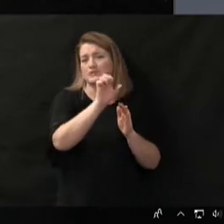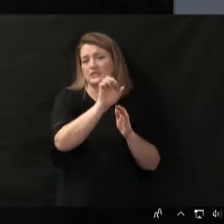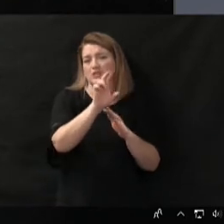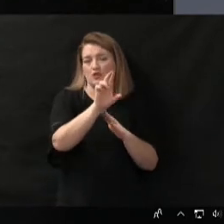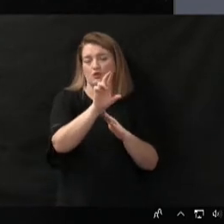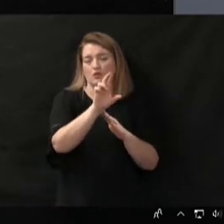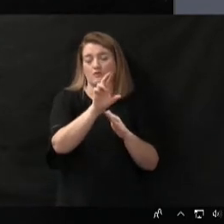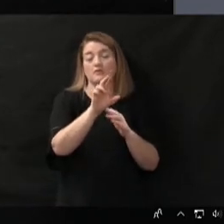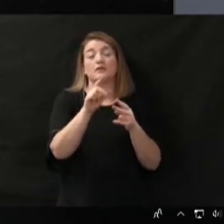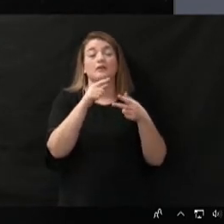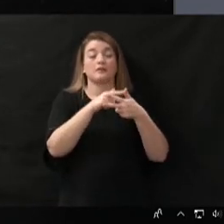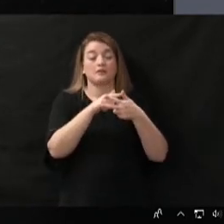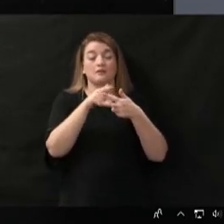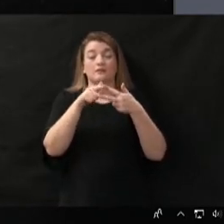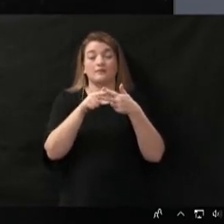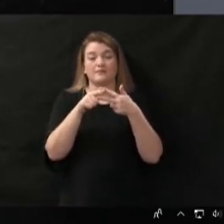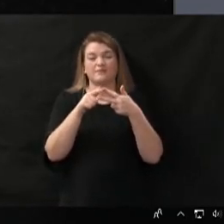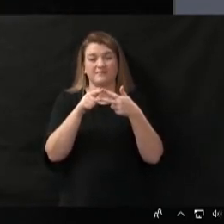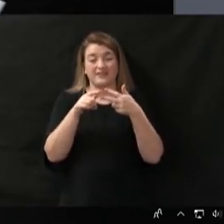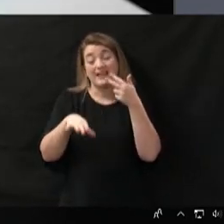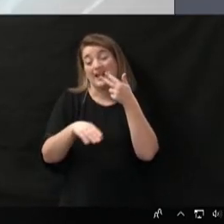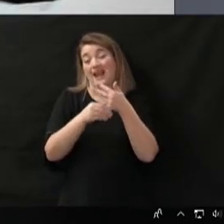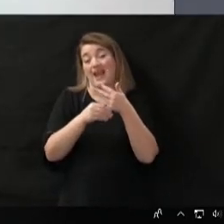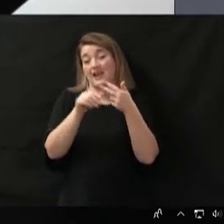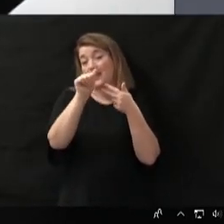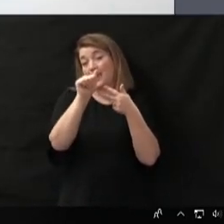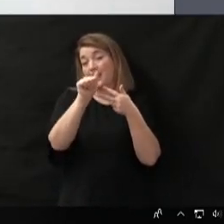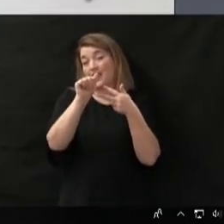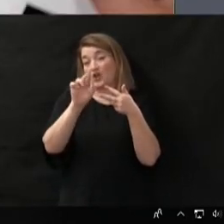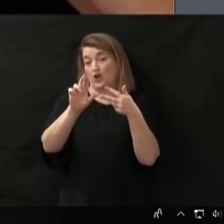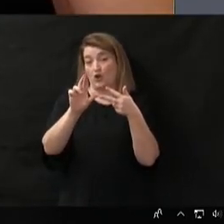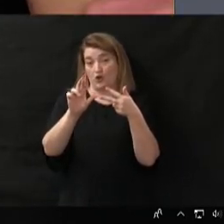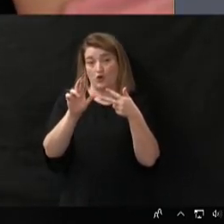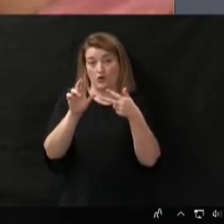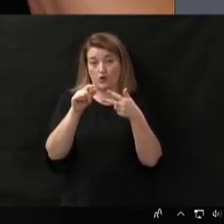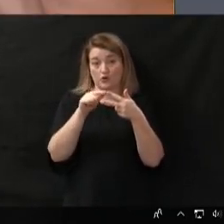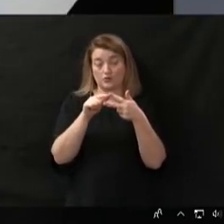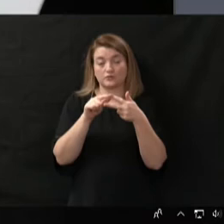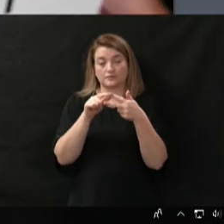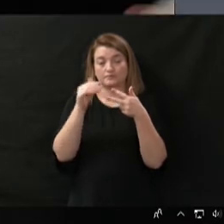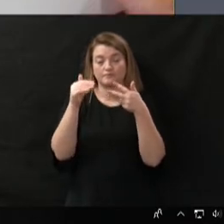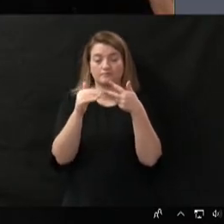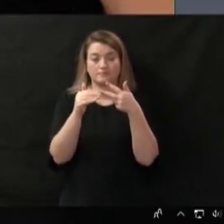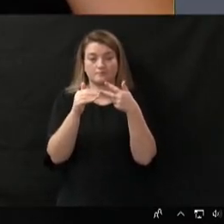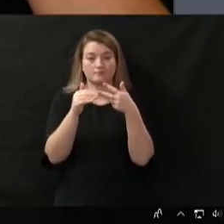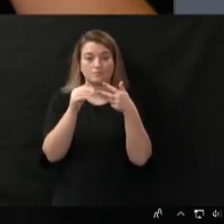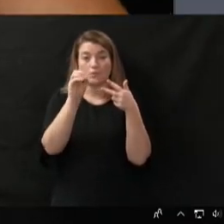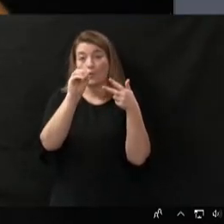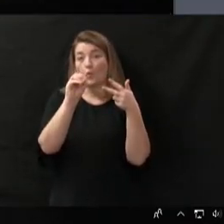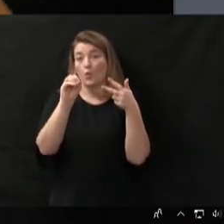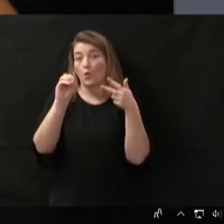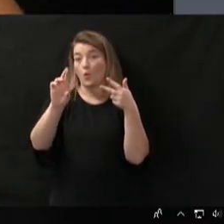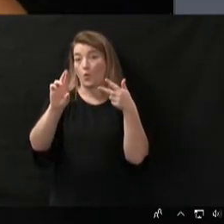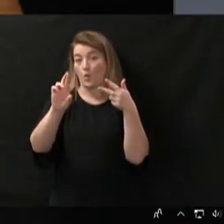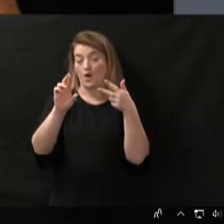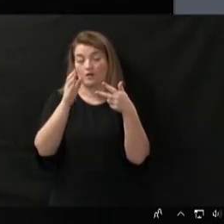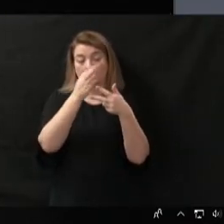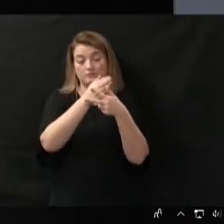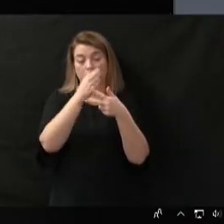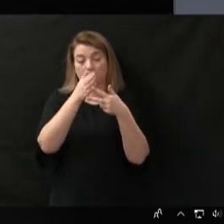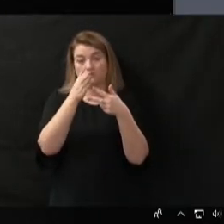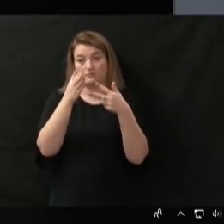AR, because it's a different sound than I do another ER. And then I would do OR, because these